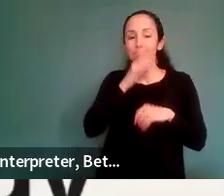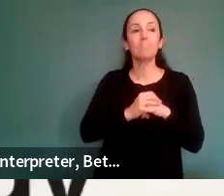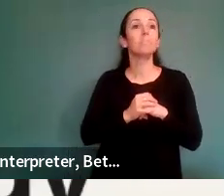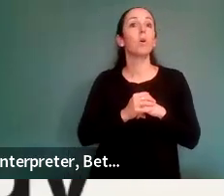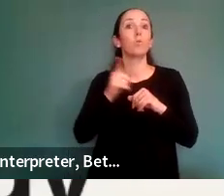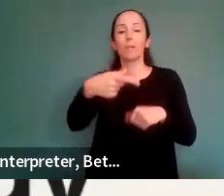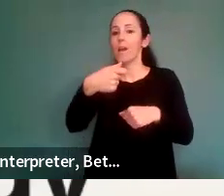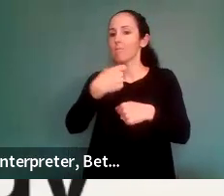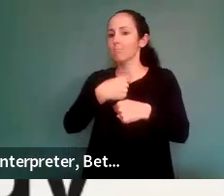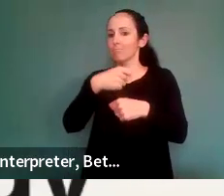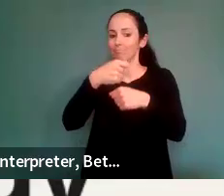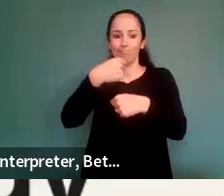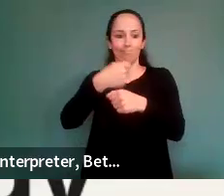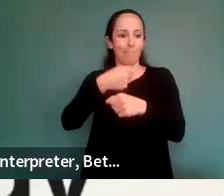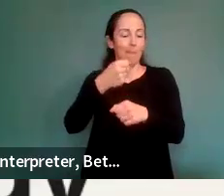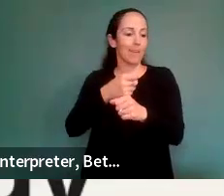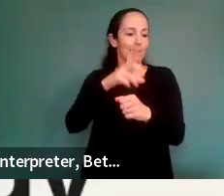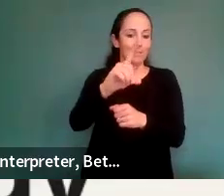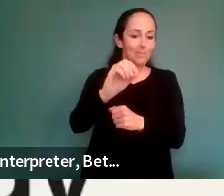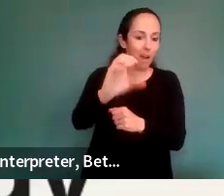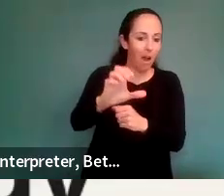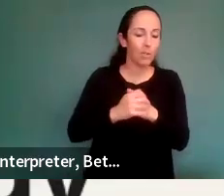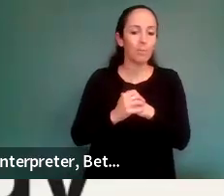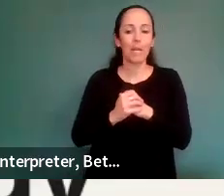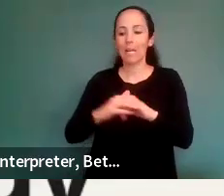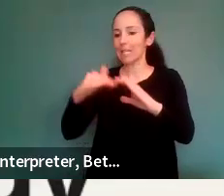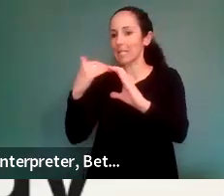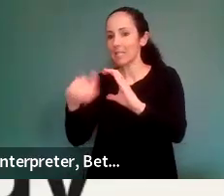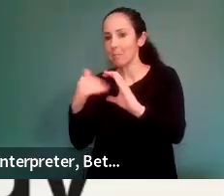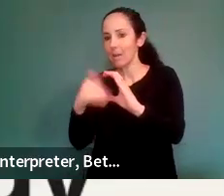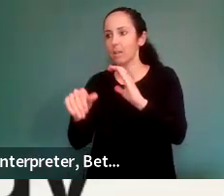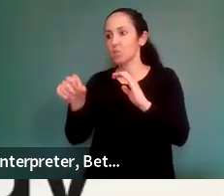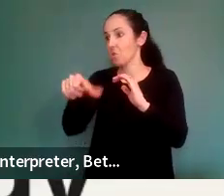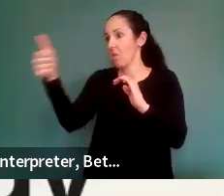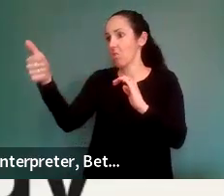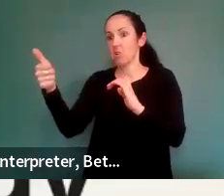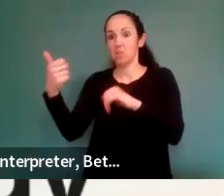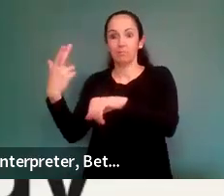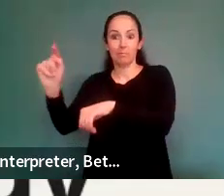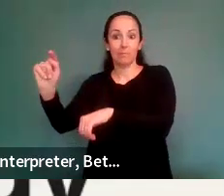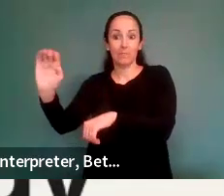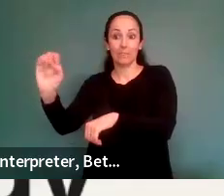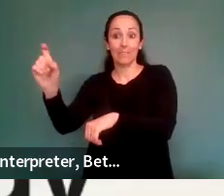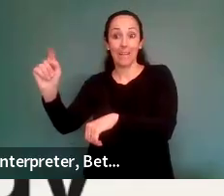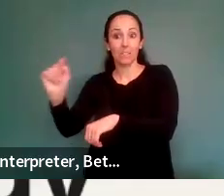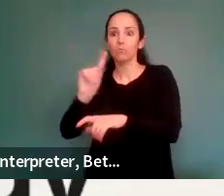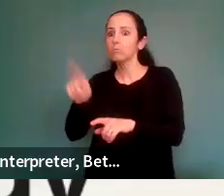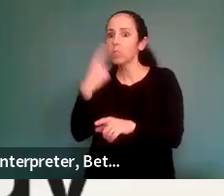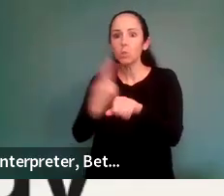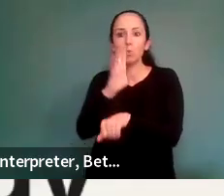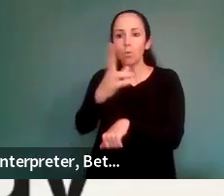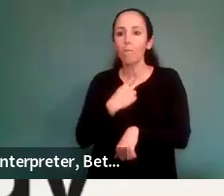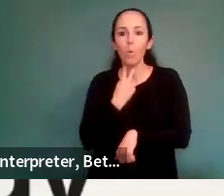emails, and other text area contents using your voice. And here